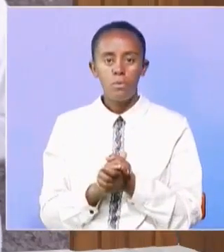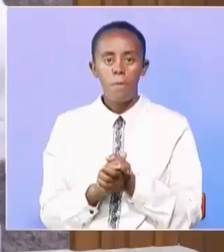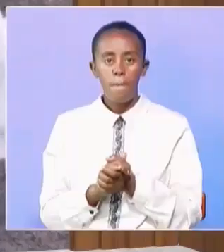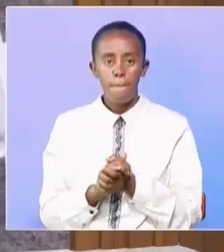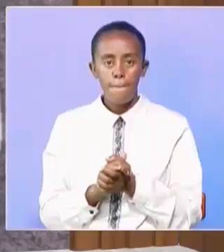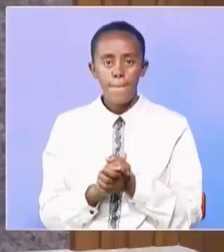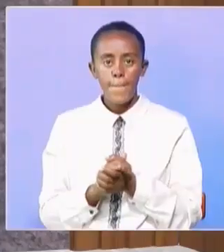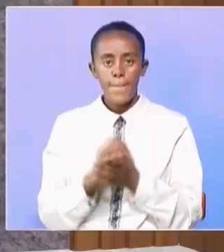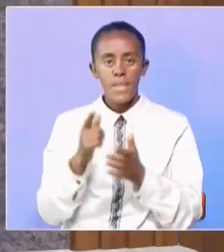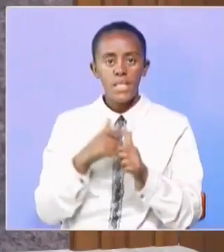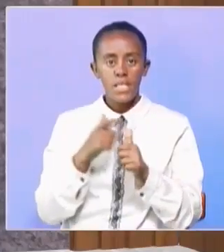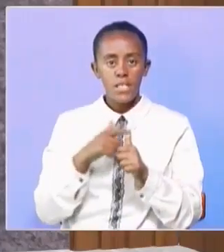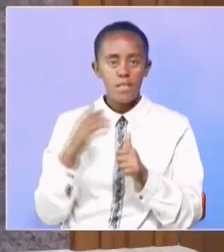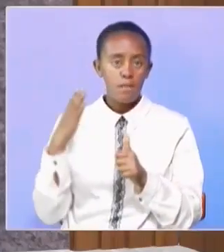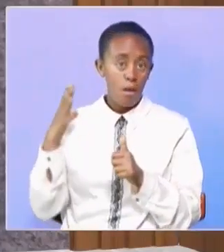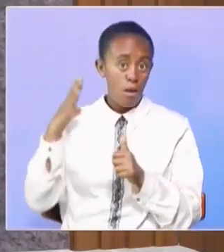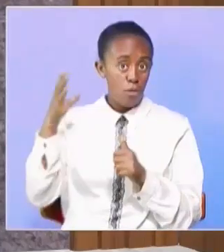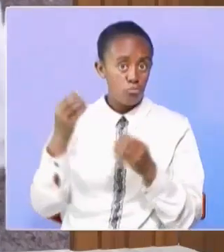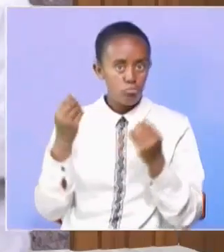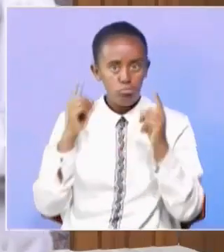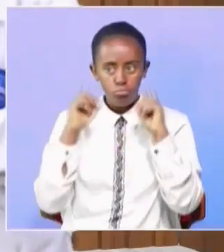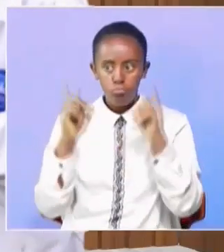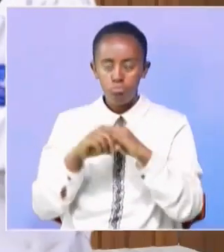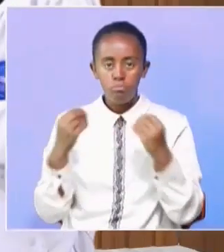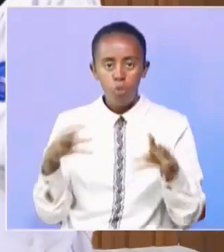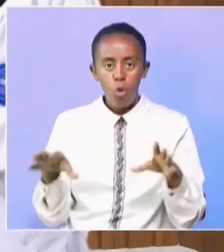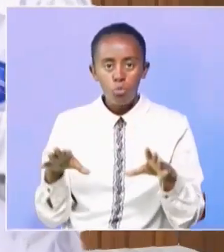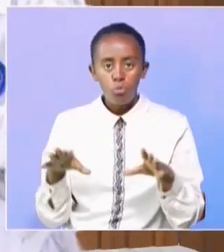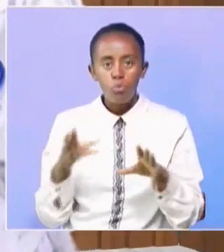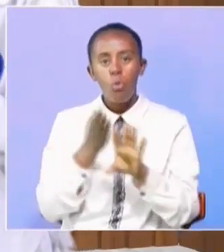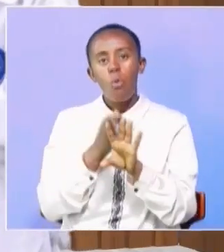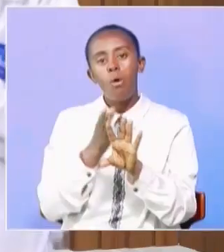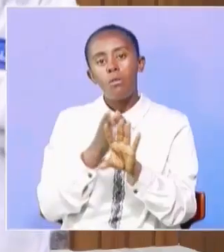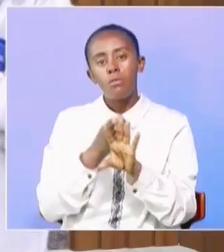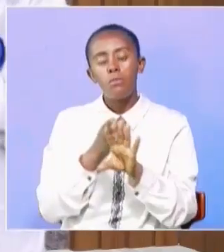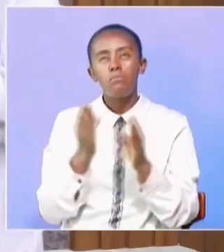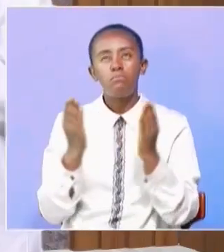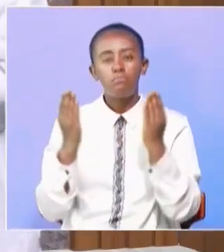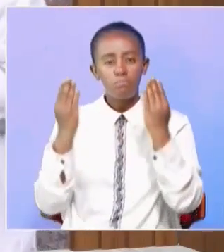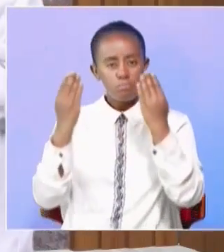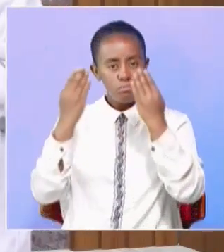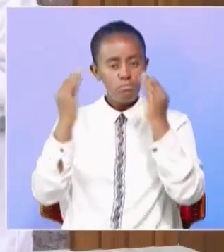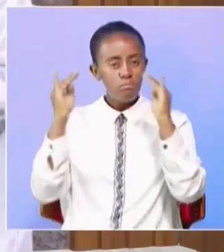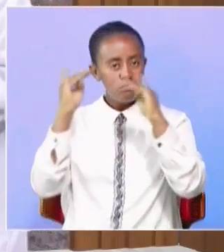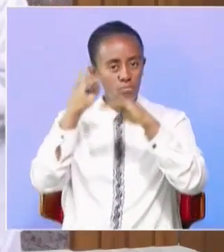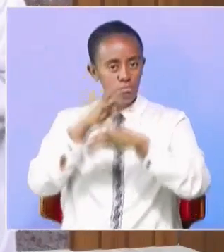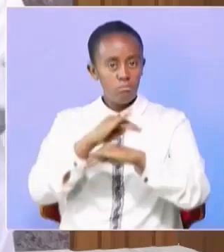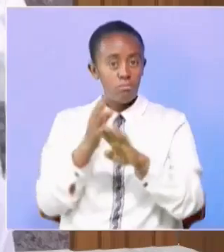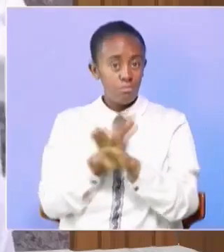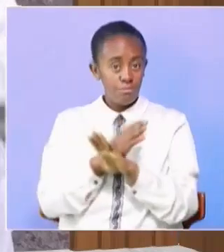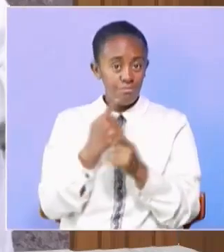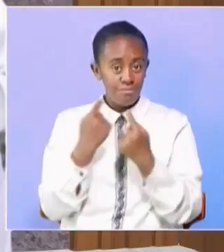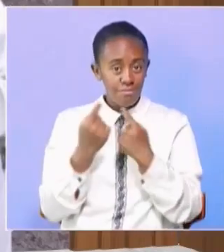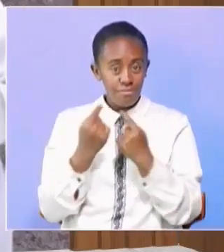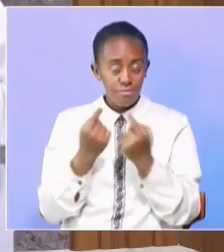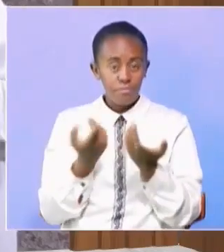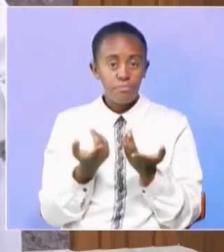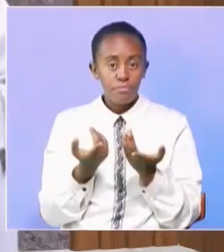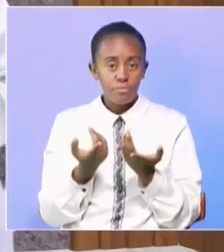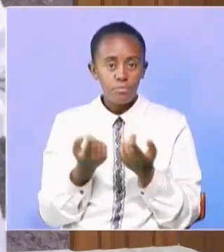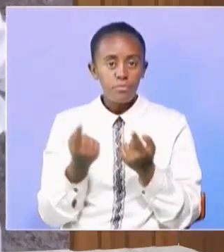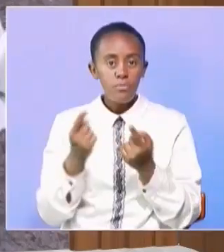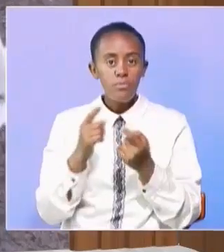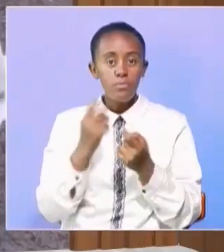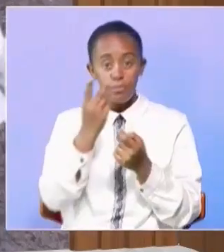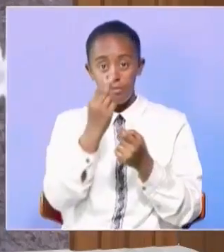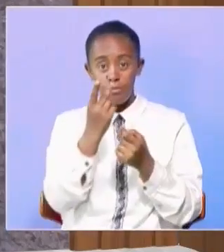one, the hikers got lost at because it became dark. Earlier, we talked about 2 time